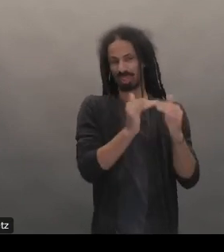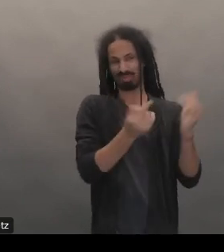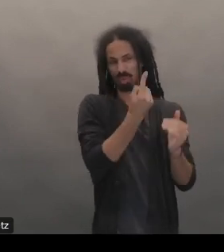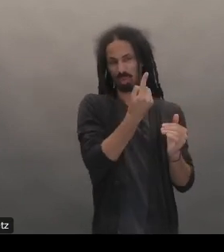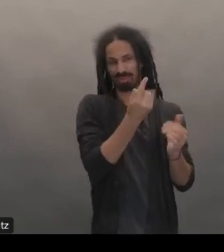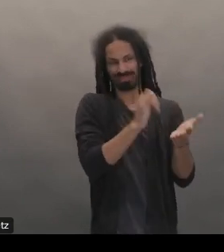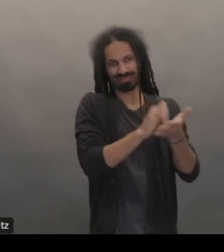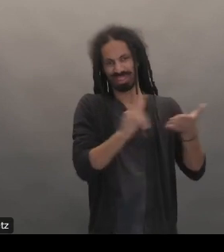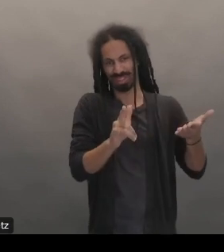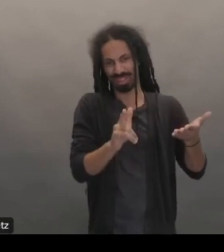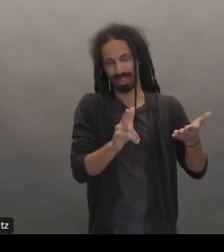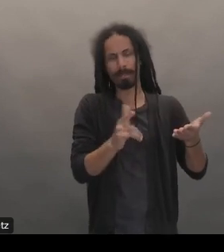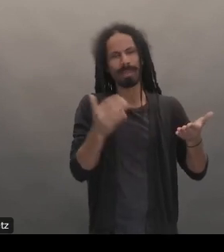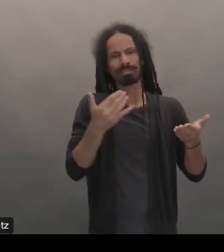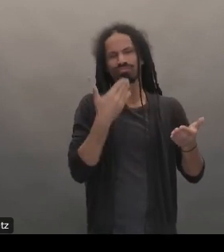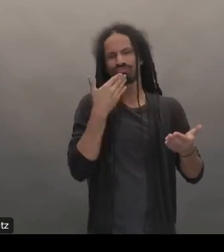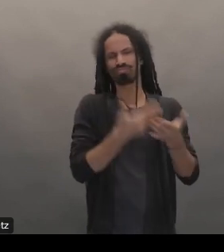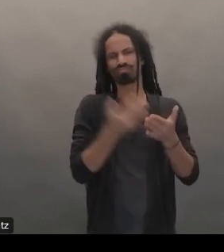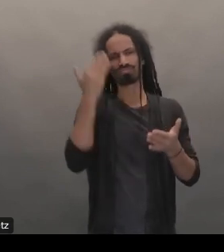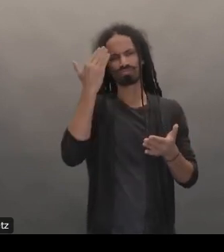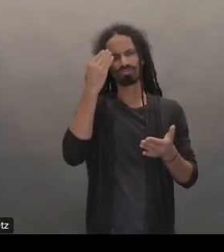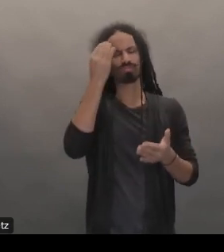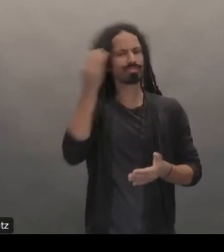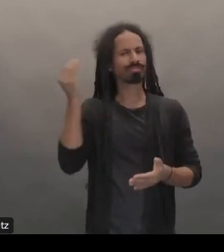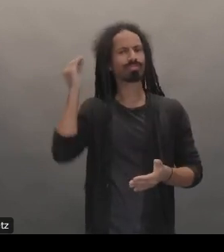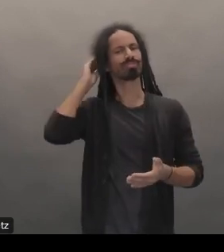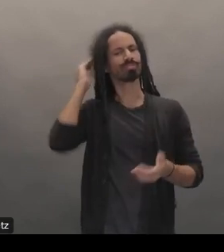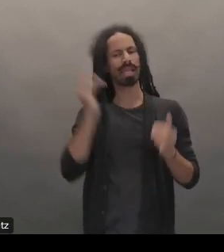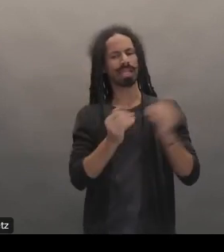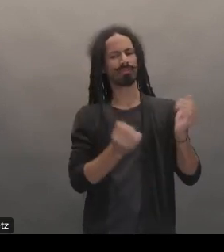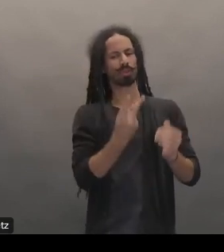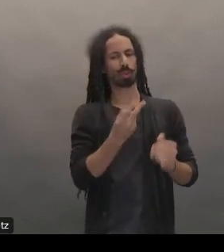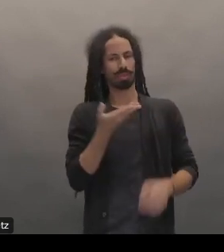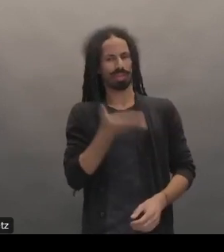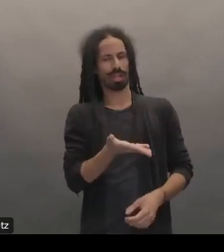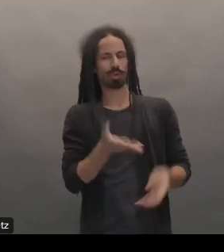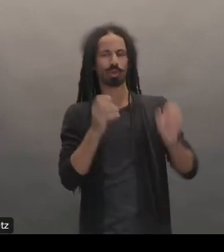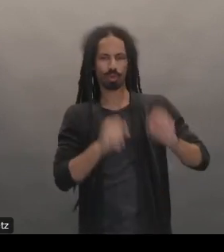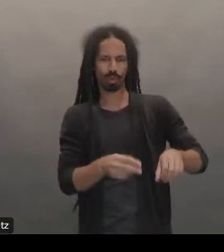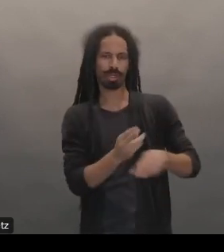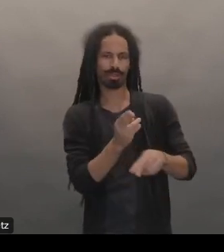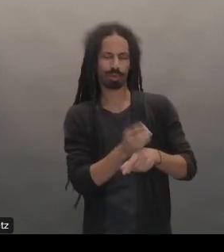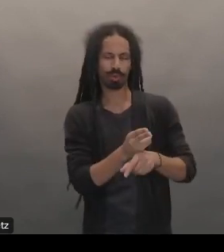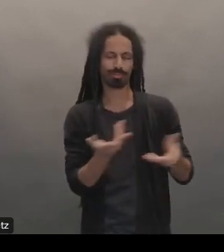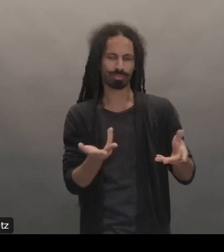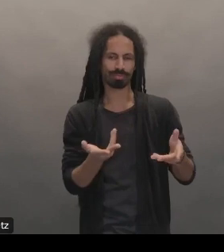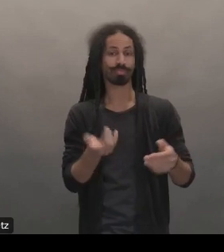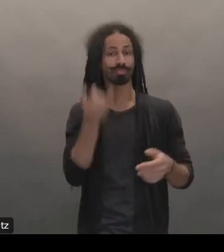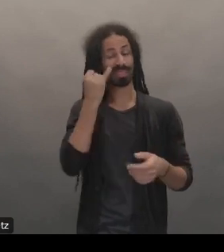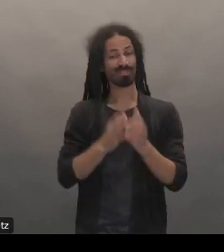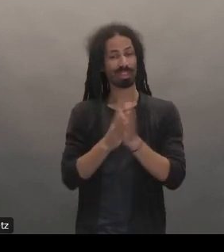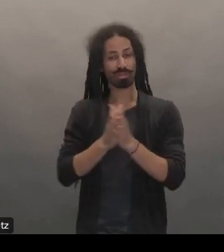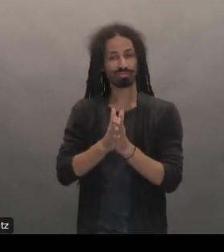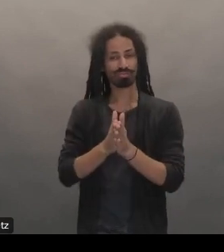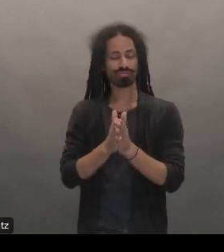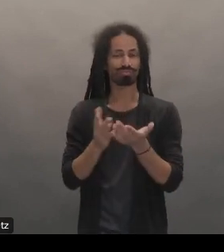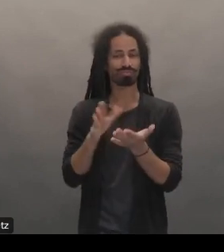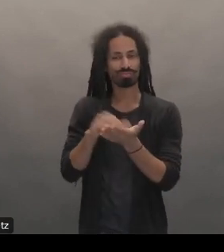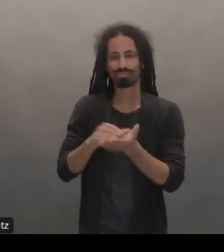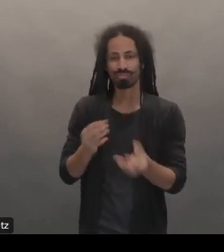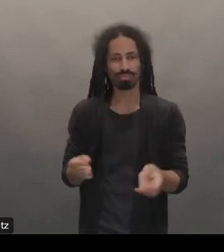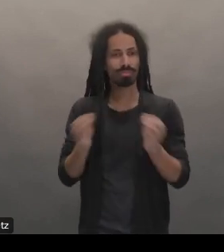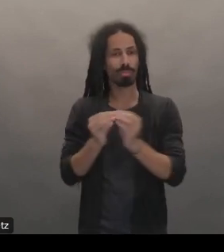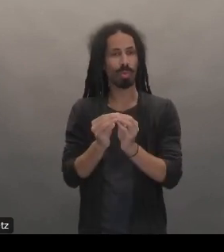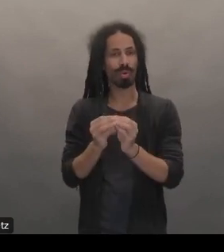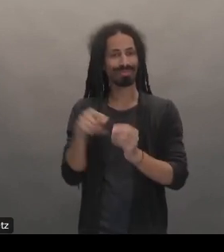option of the level 2 heading for that subsection if you want. If you want to know more, this PDF will be on our webpage.